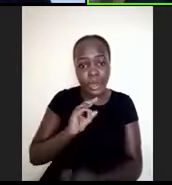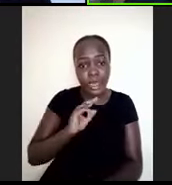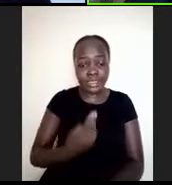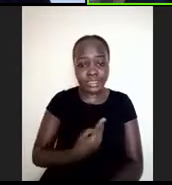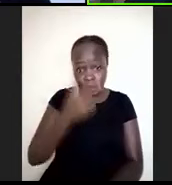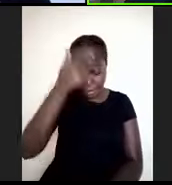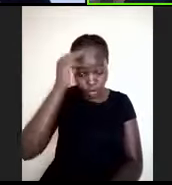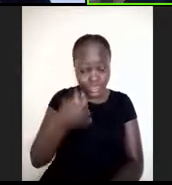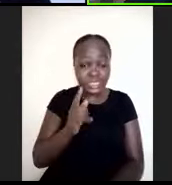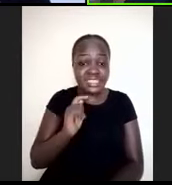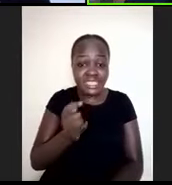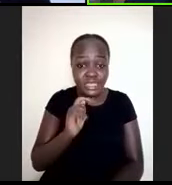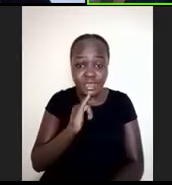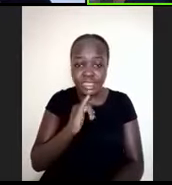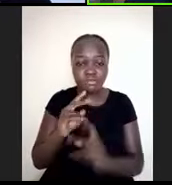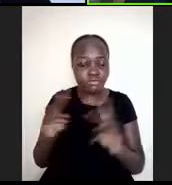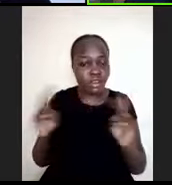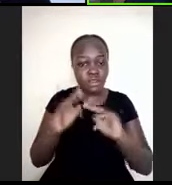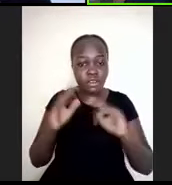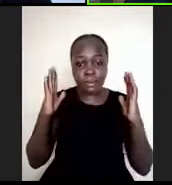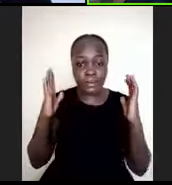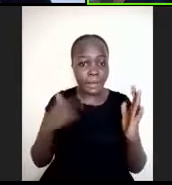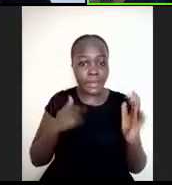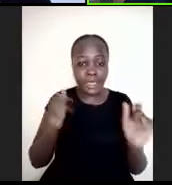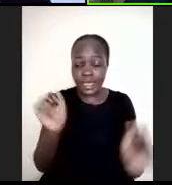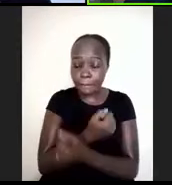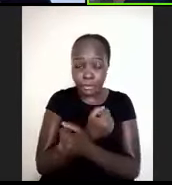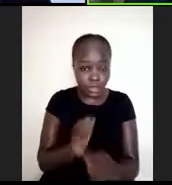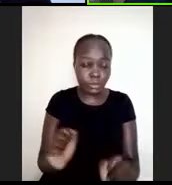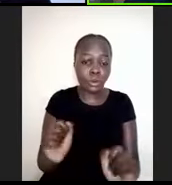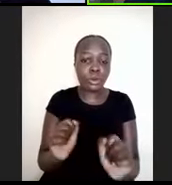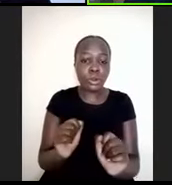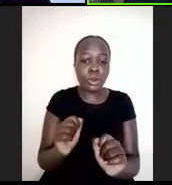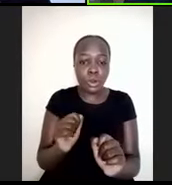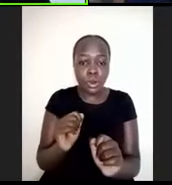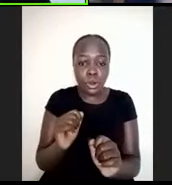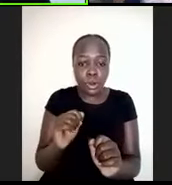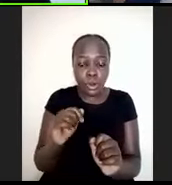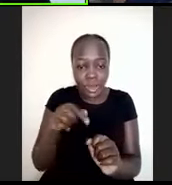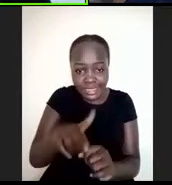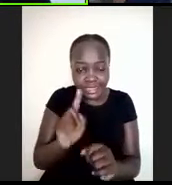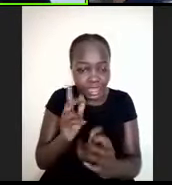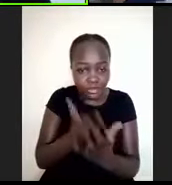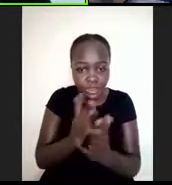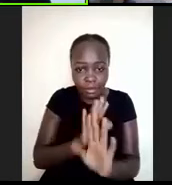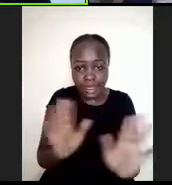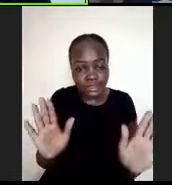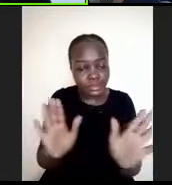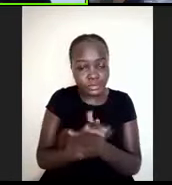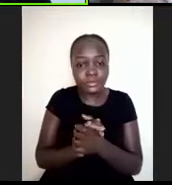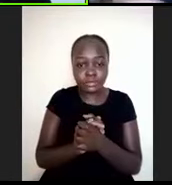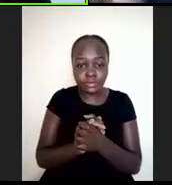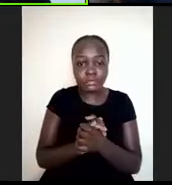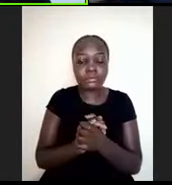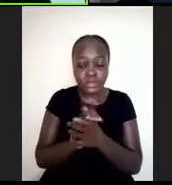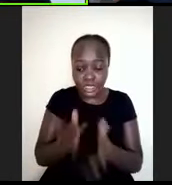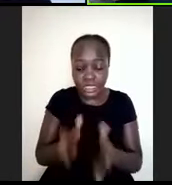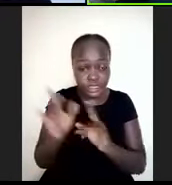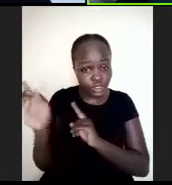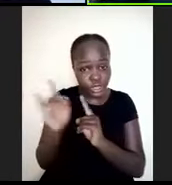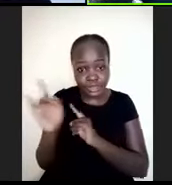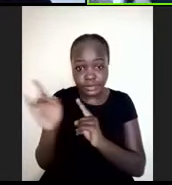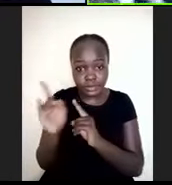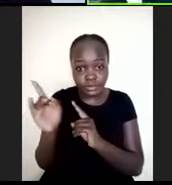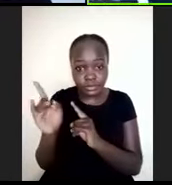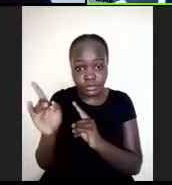testimony is so big. I can't let you in on it today. And so I kept this diary, and